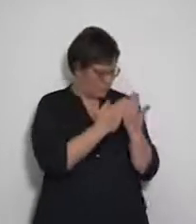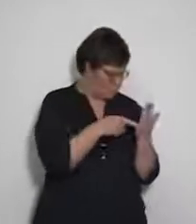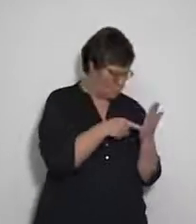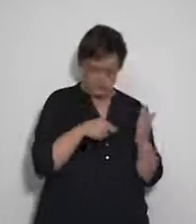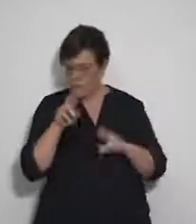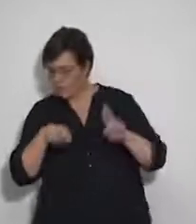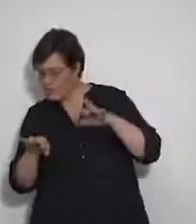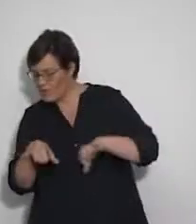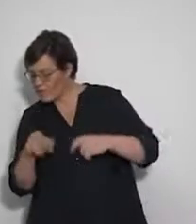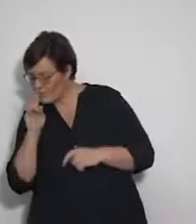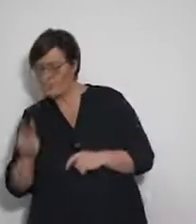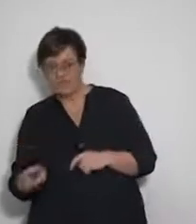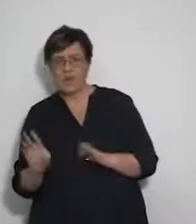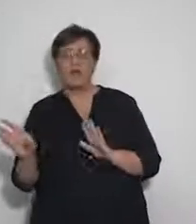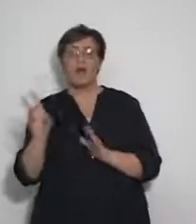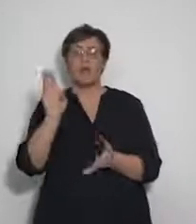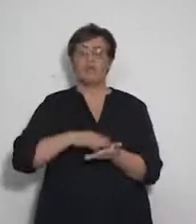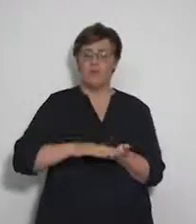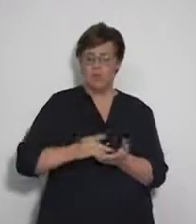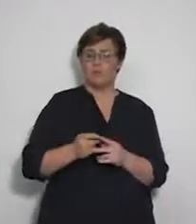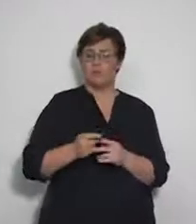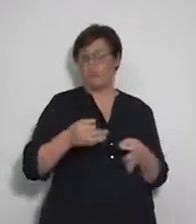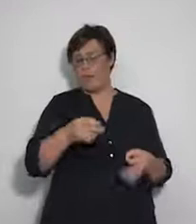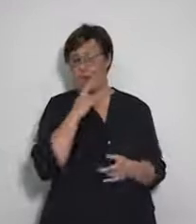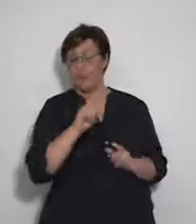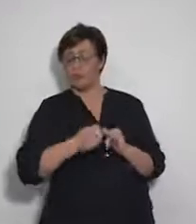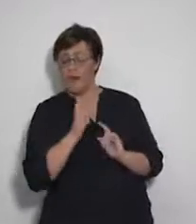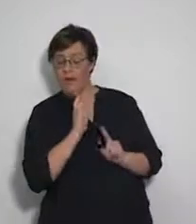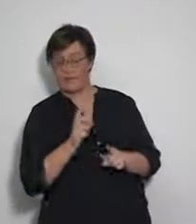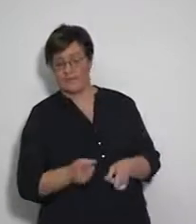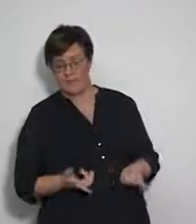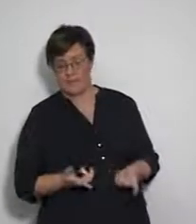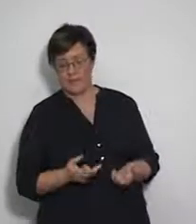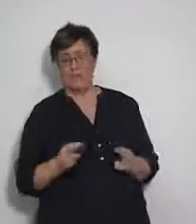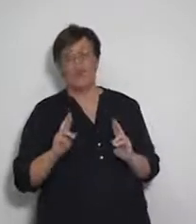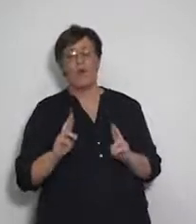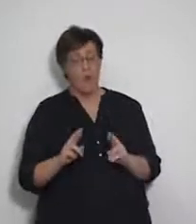look at the revision activities in them, download some papers, attempt these questions, and I